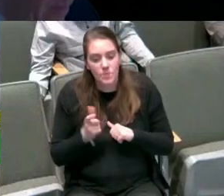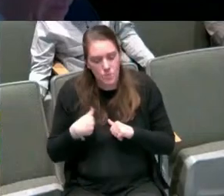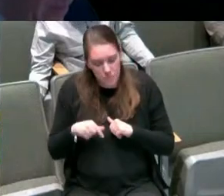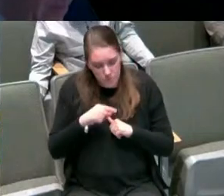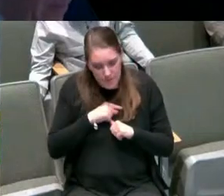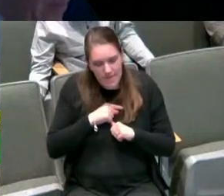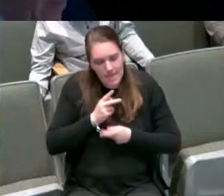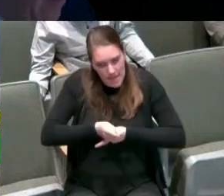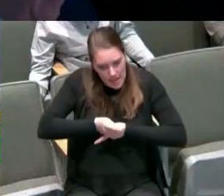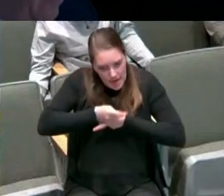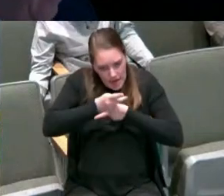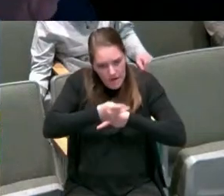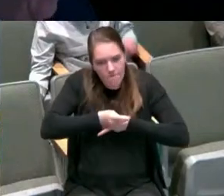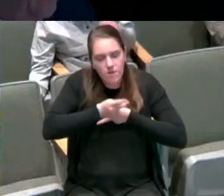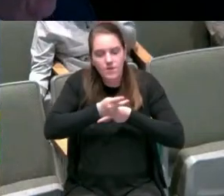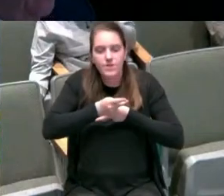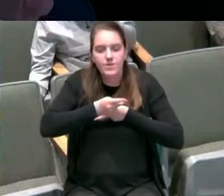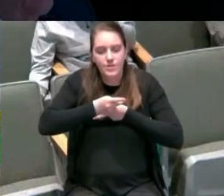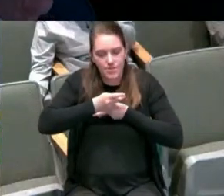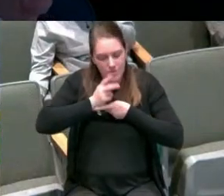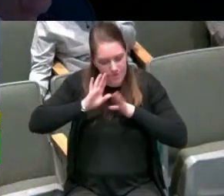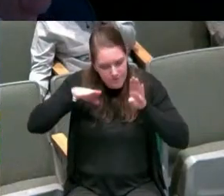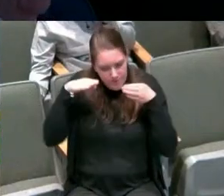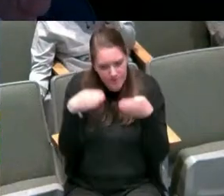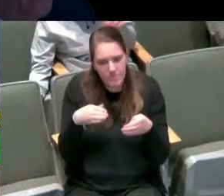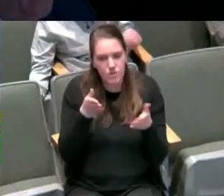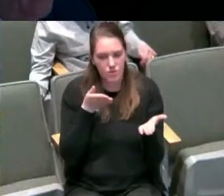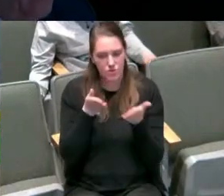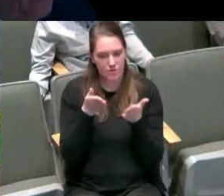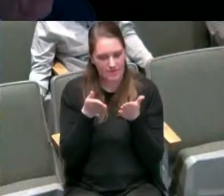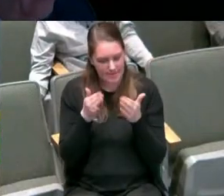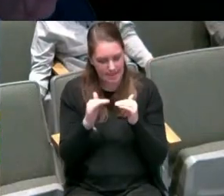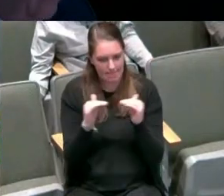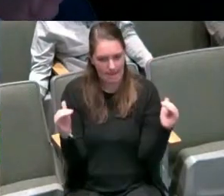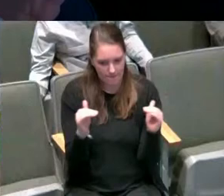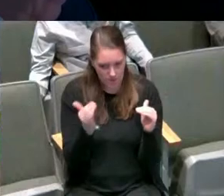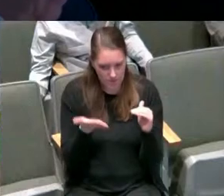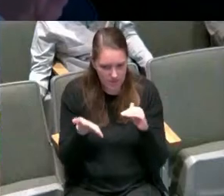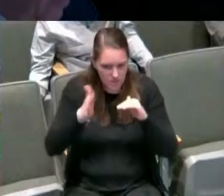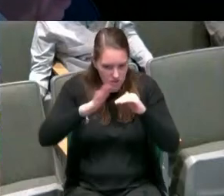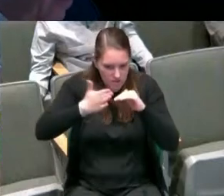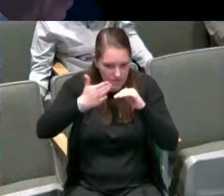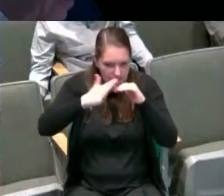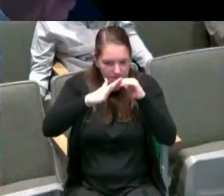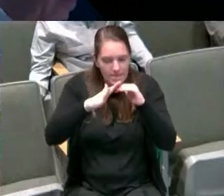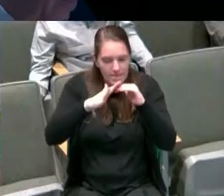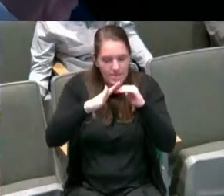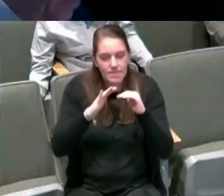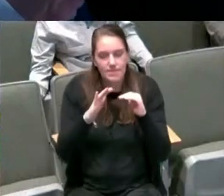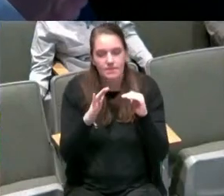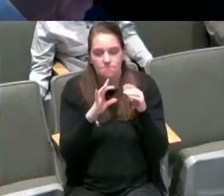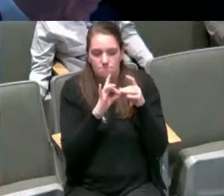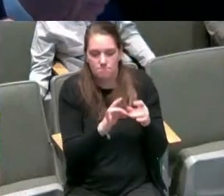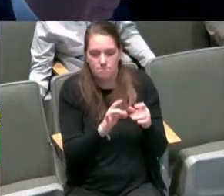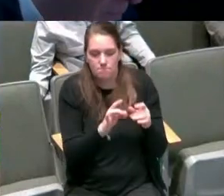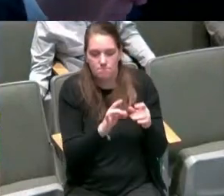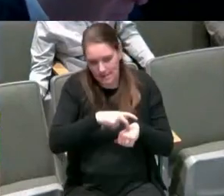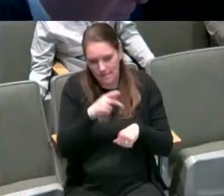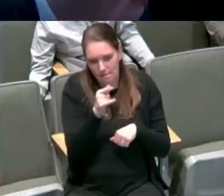at level increases that have been included in this budget which are limited to the Hopkins Public Schools